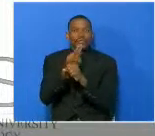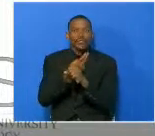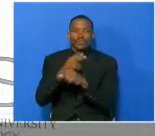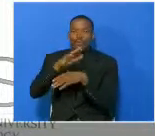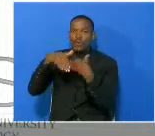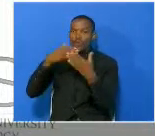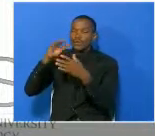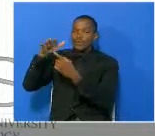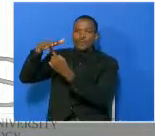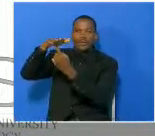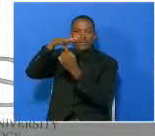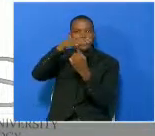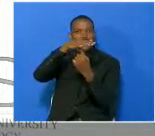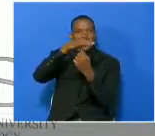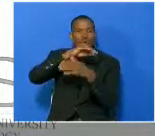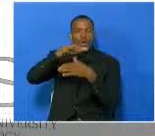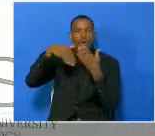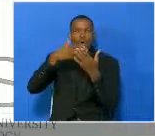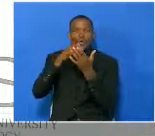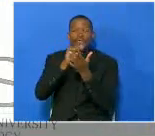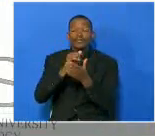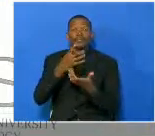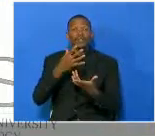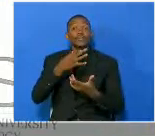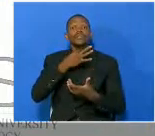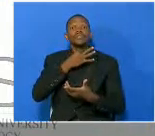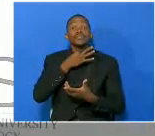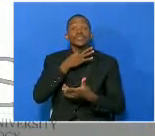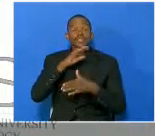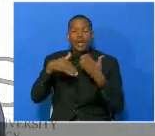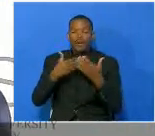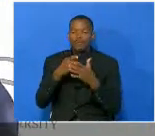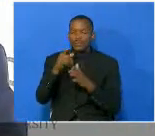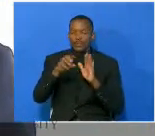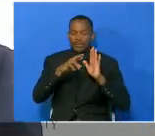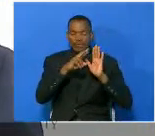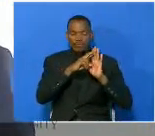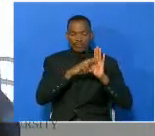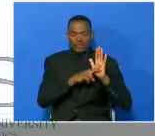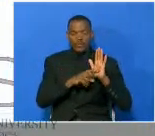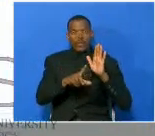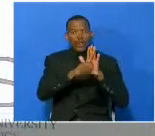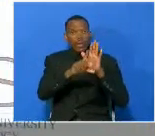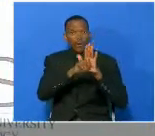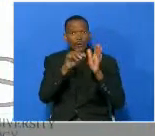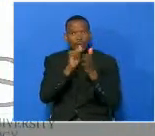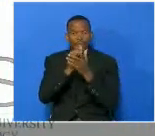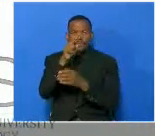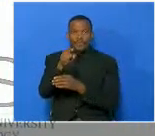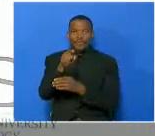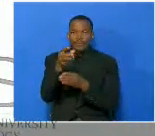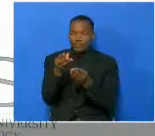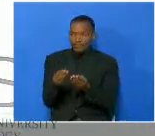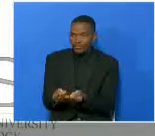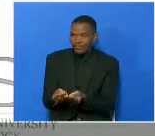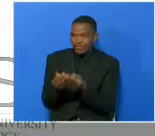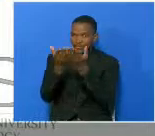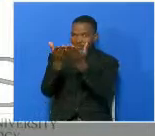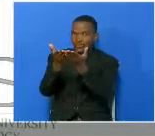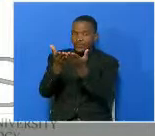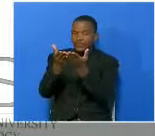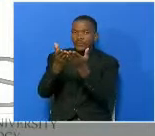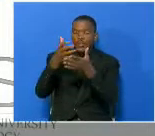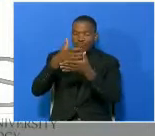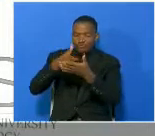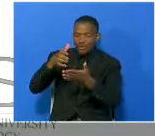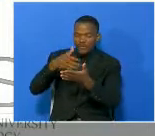RPAs. For those curious about the much-awaited regulations, the CAB has submitted the draft to the